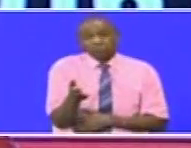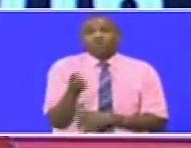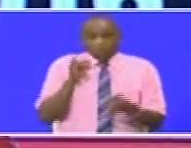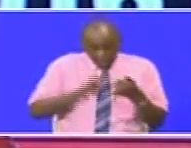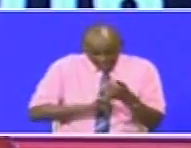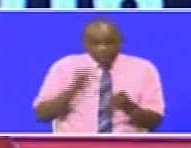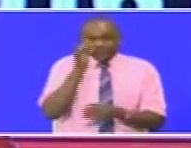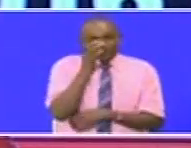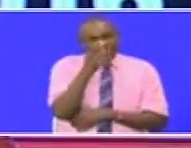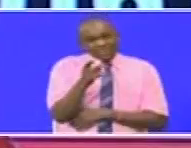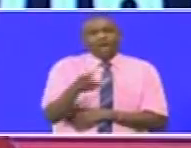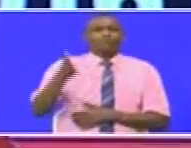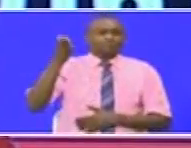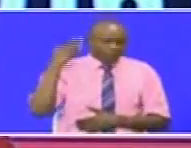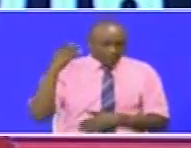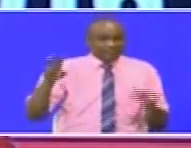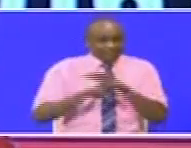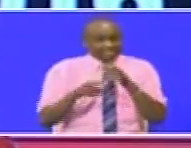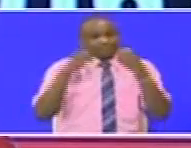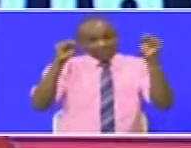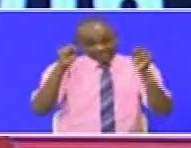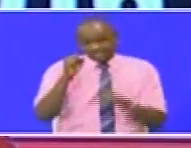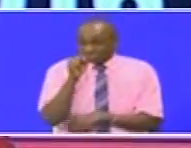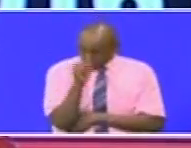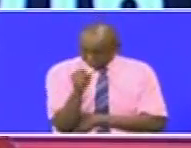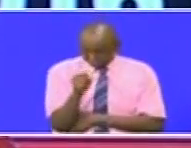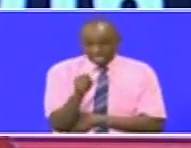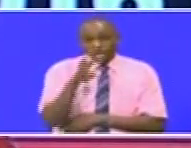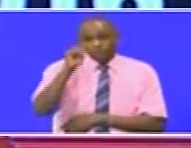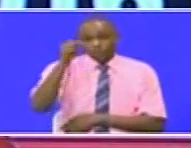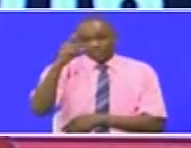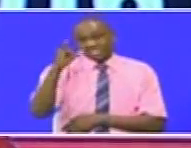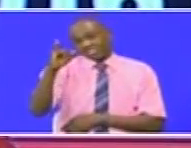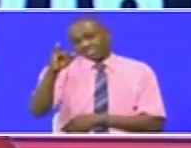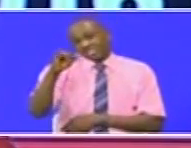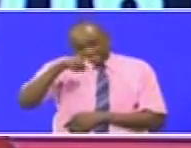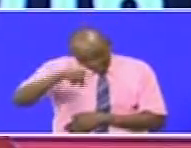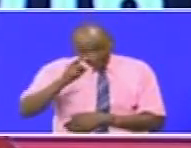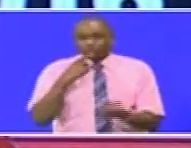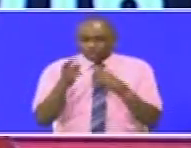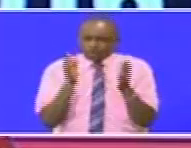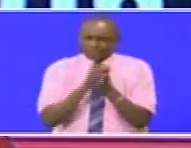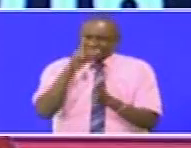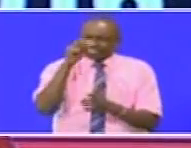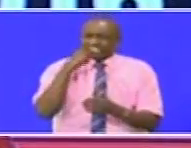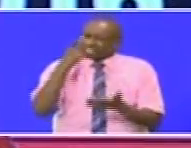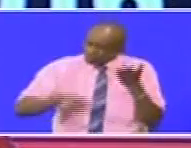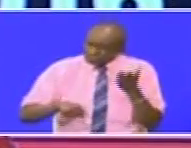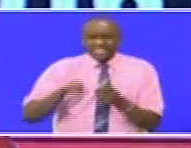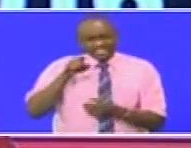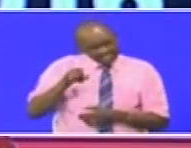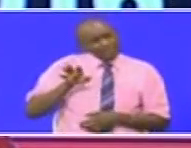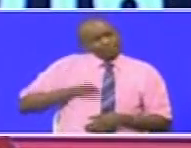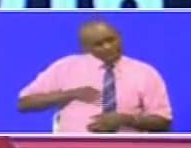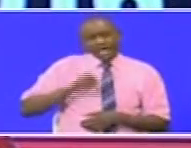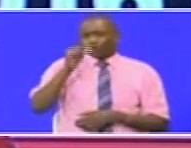has been described by former Vice President Moody Awori. In an exclusive interview with KTN News, Awori says the late Mama Lucy had a